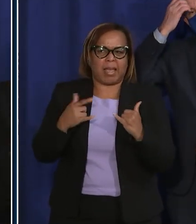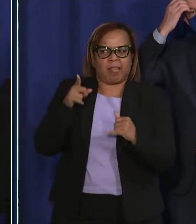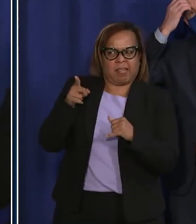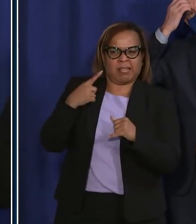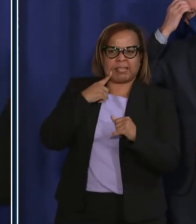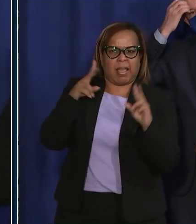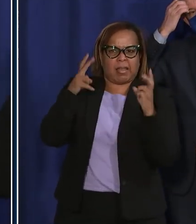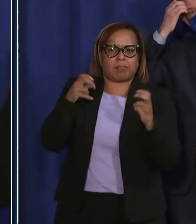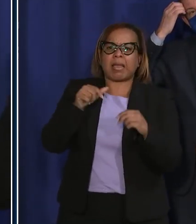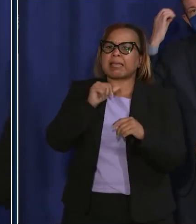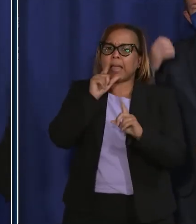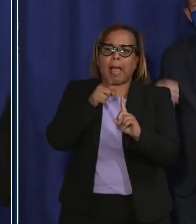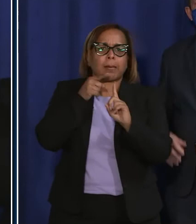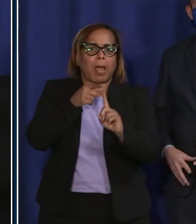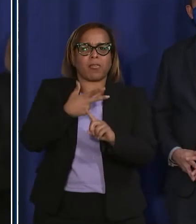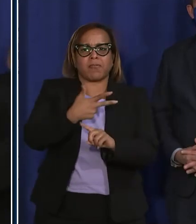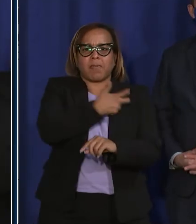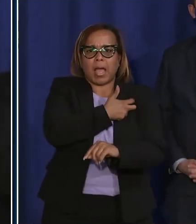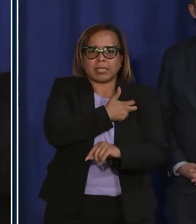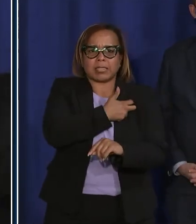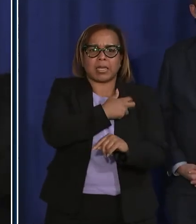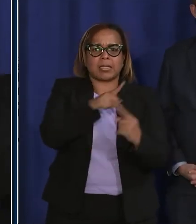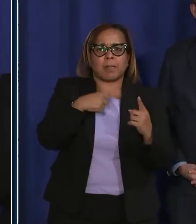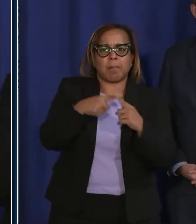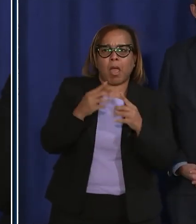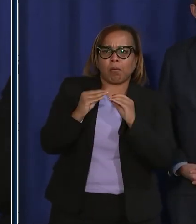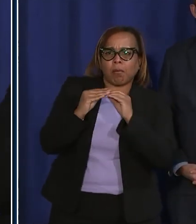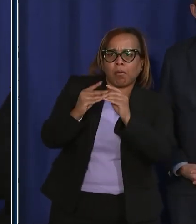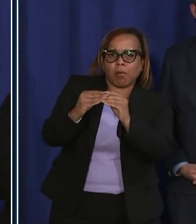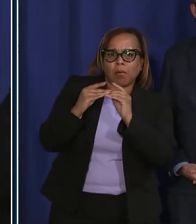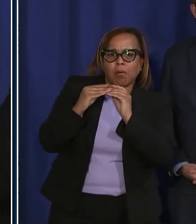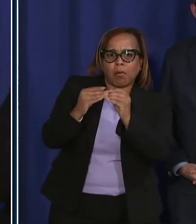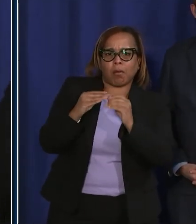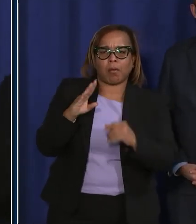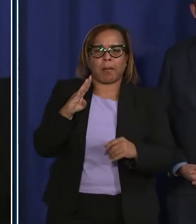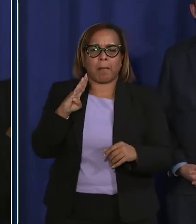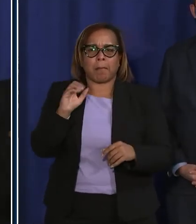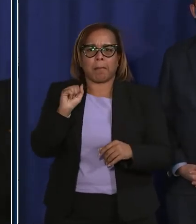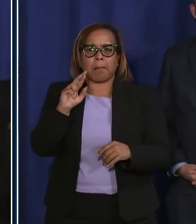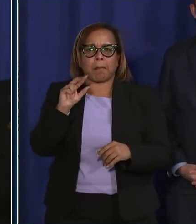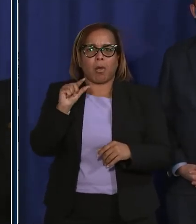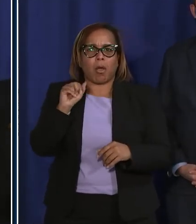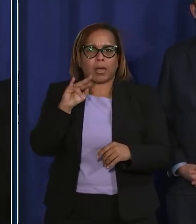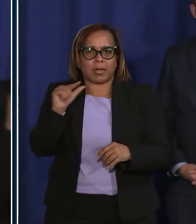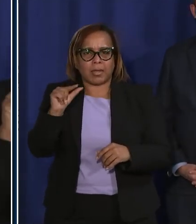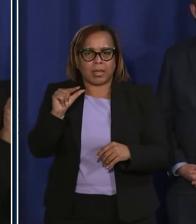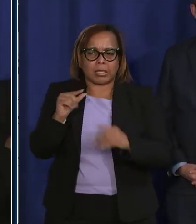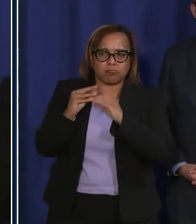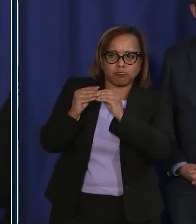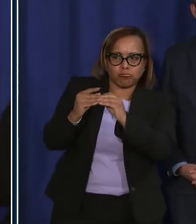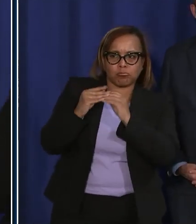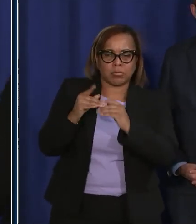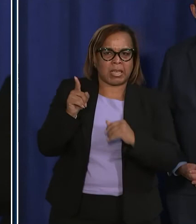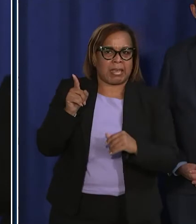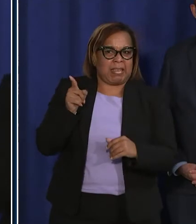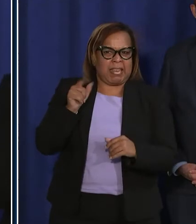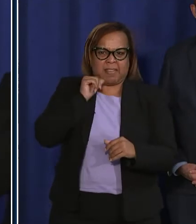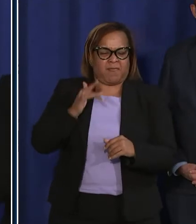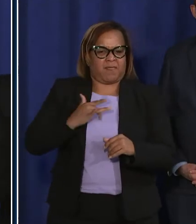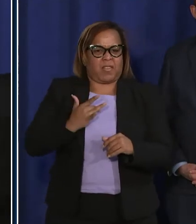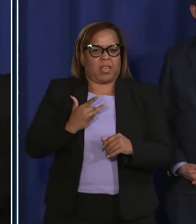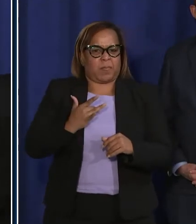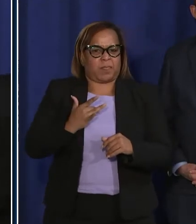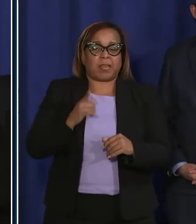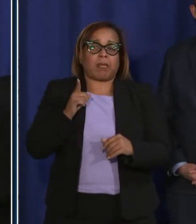saying this is not about the vaccine, it's about bargaining, and that because he didn't feel that there was